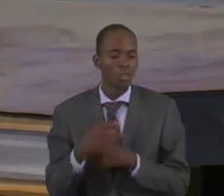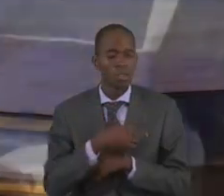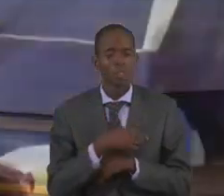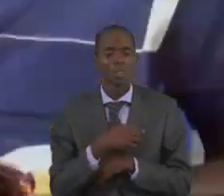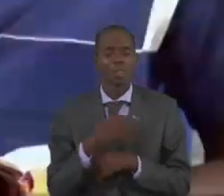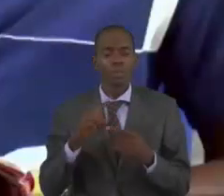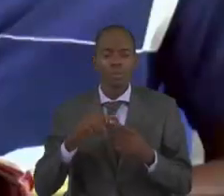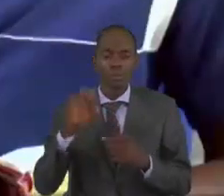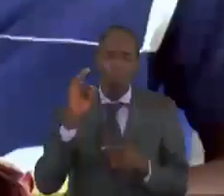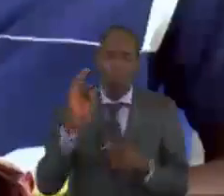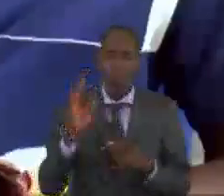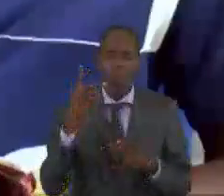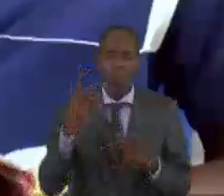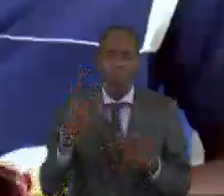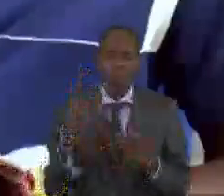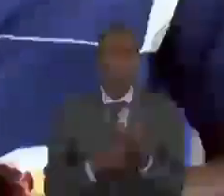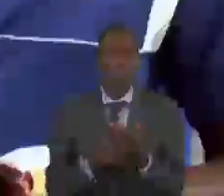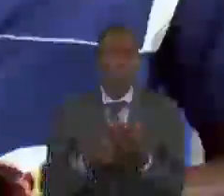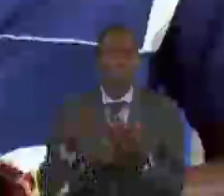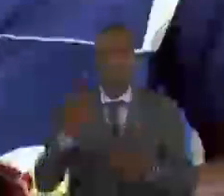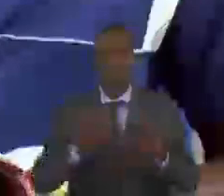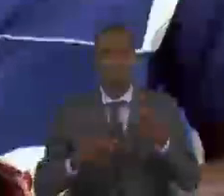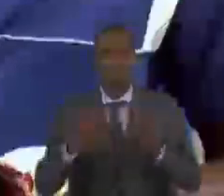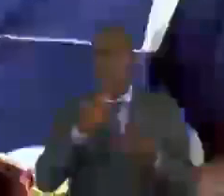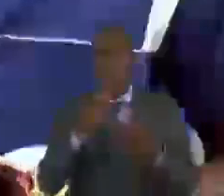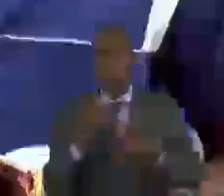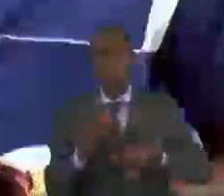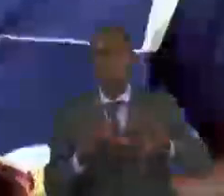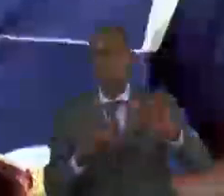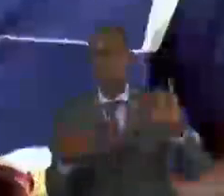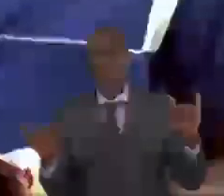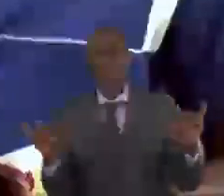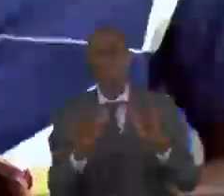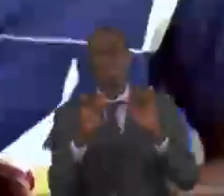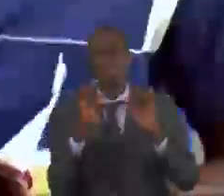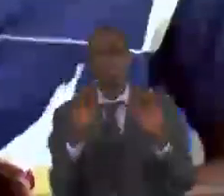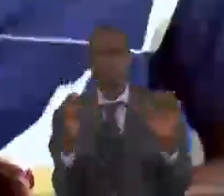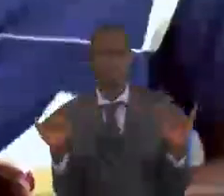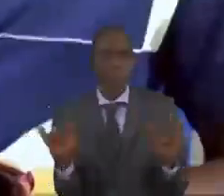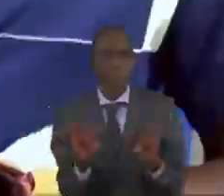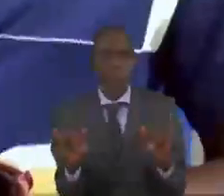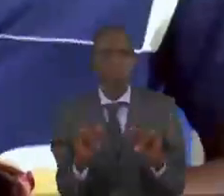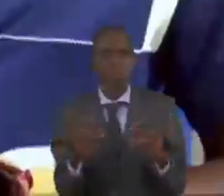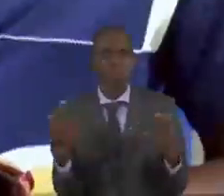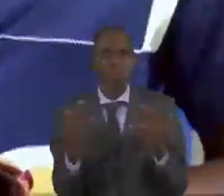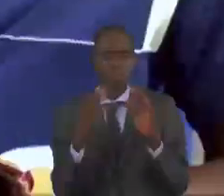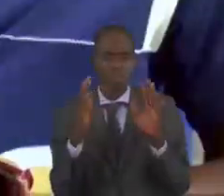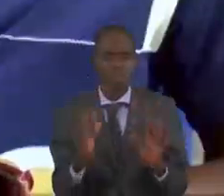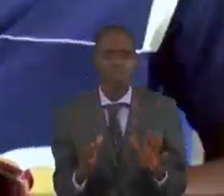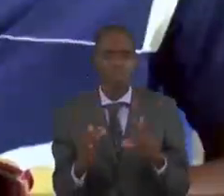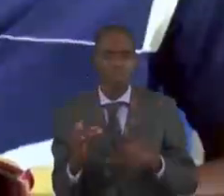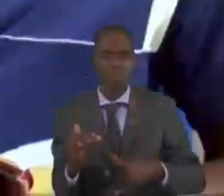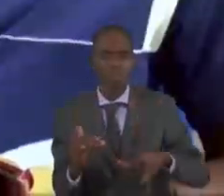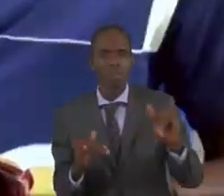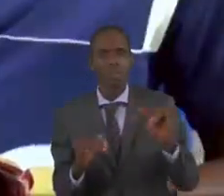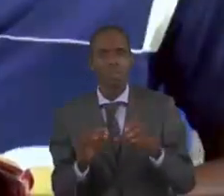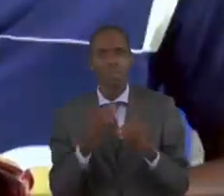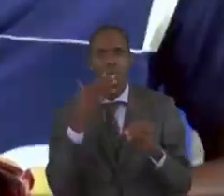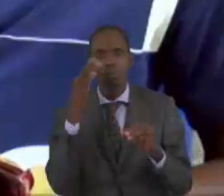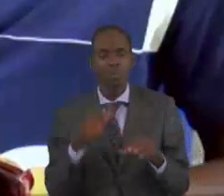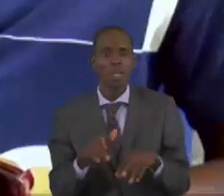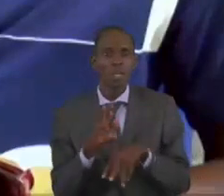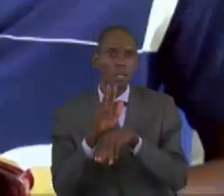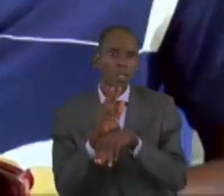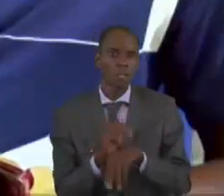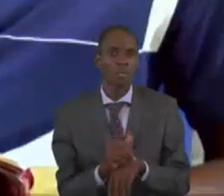unto people. People are still the same. They're sinners. People are still the same, they're hardened. People are still